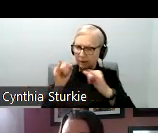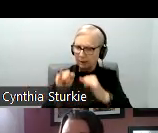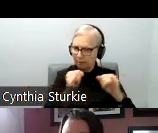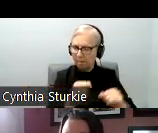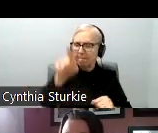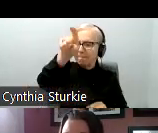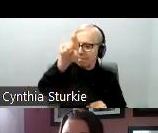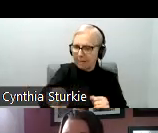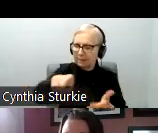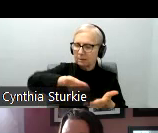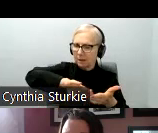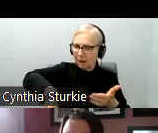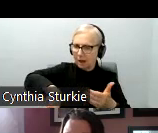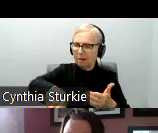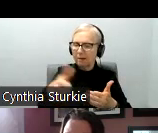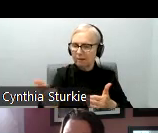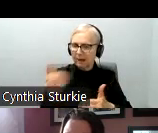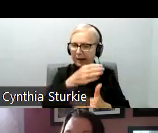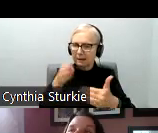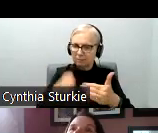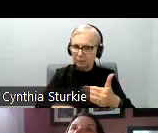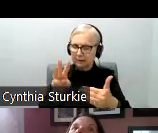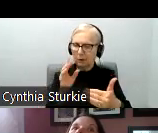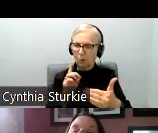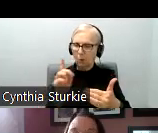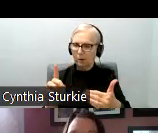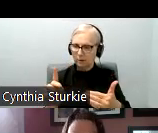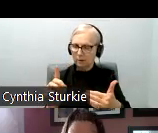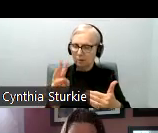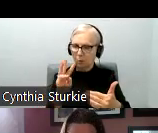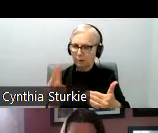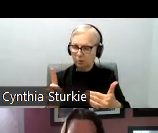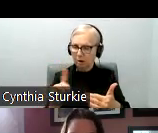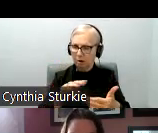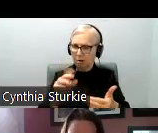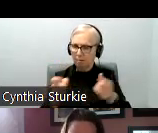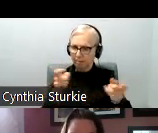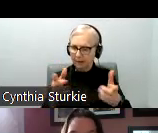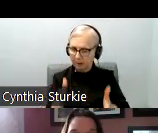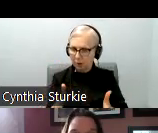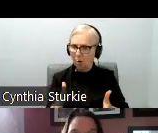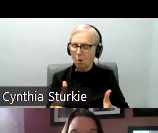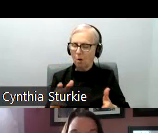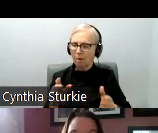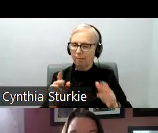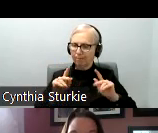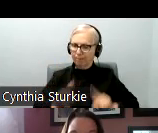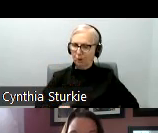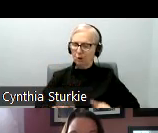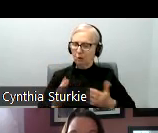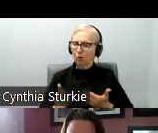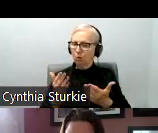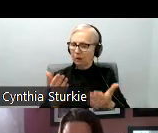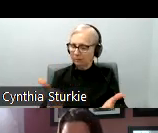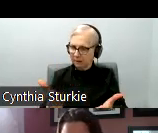be discharged other than completing withdrawal management or leaving against personnel recommendations. I think about